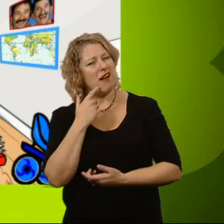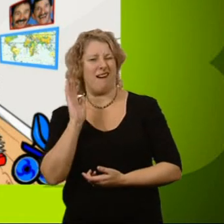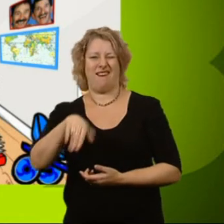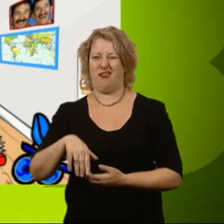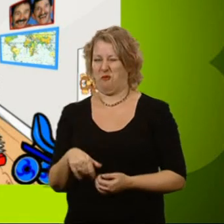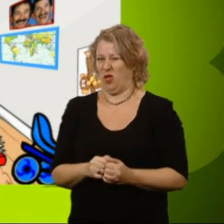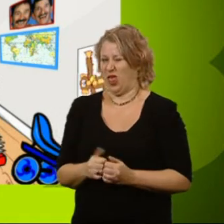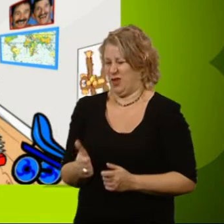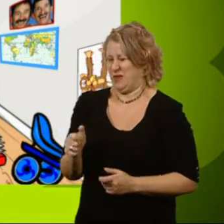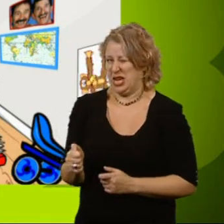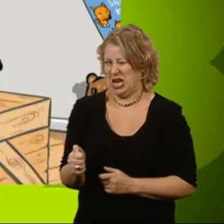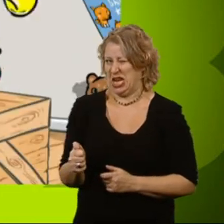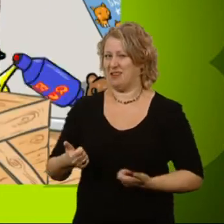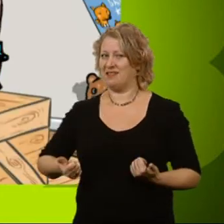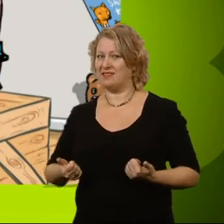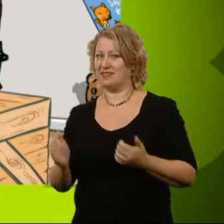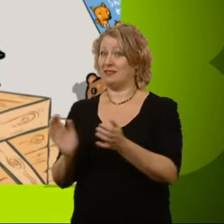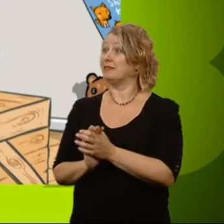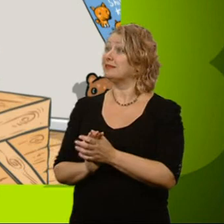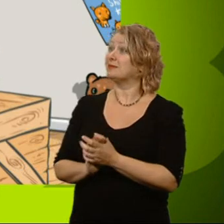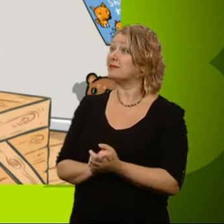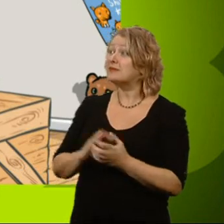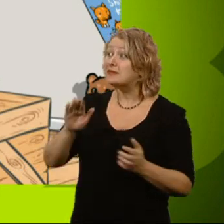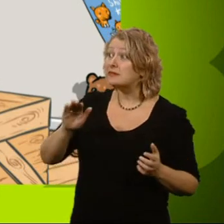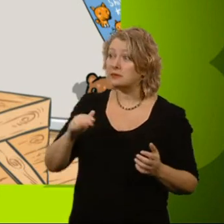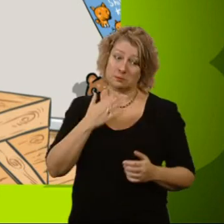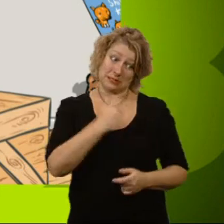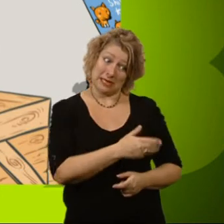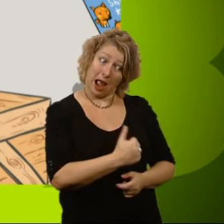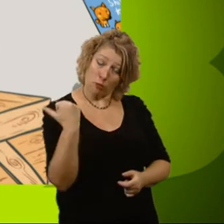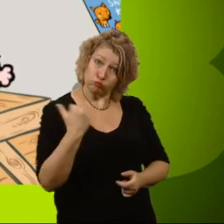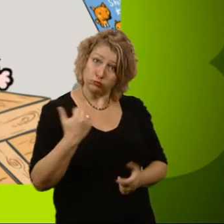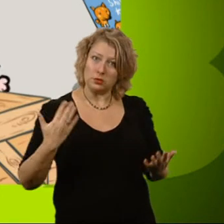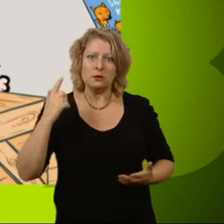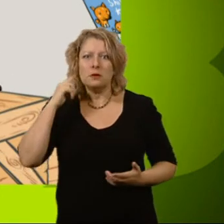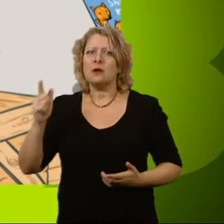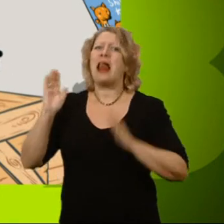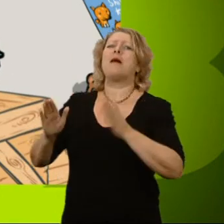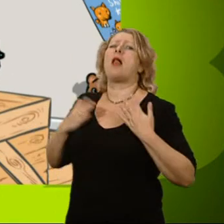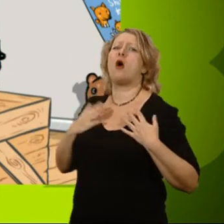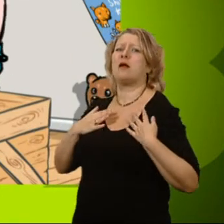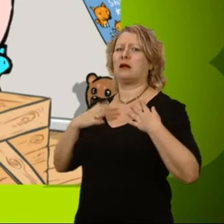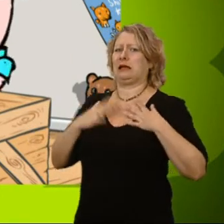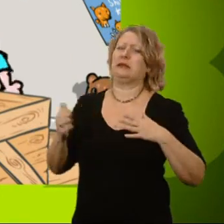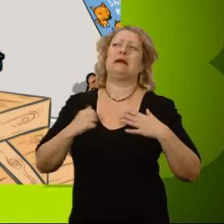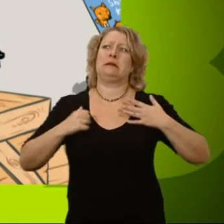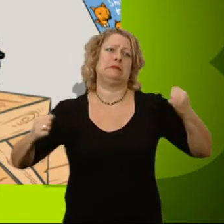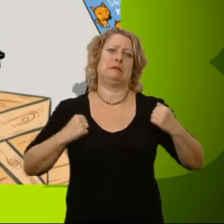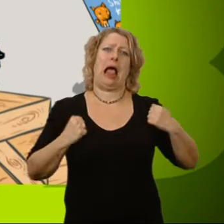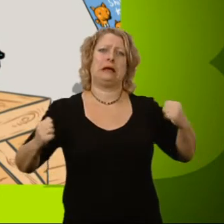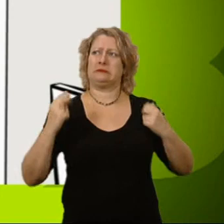I think it's worth it. Little Howard! Little Howard, can you come out of there, please? Leave me alone! I need my animated